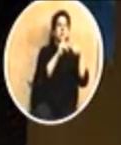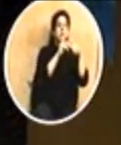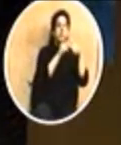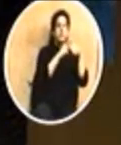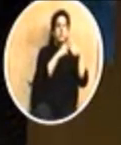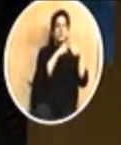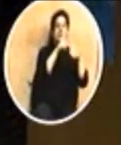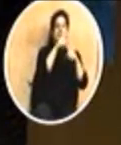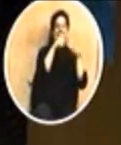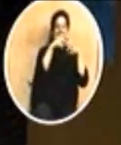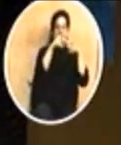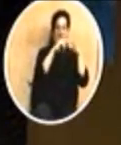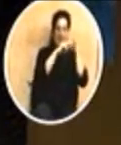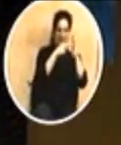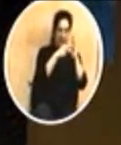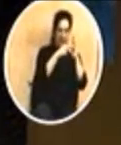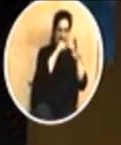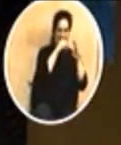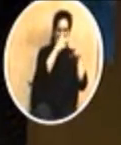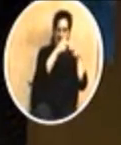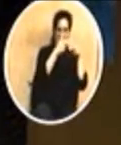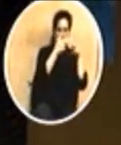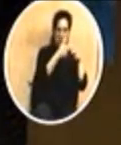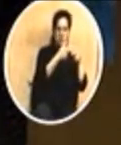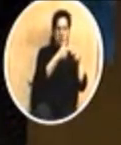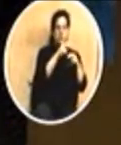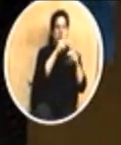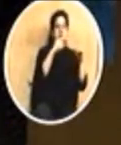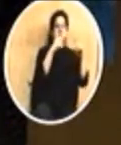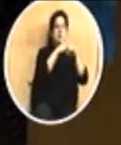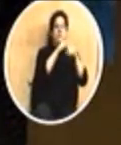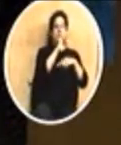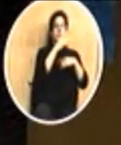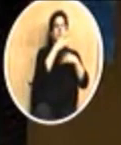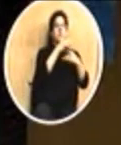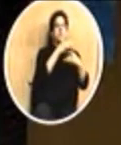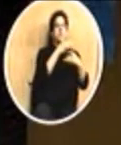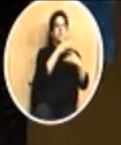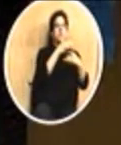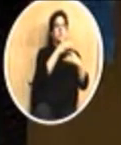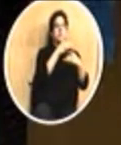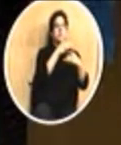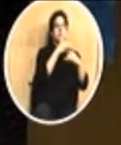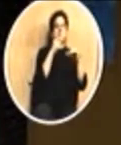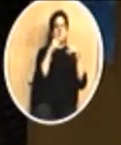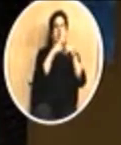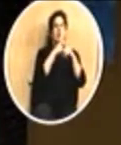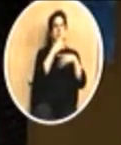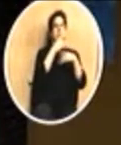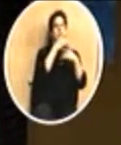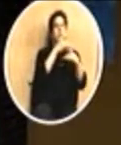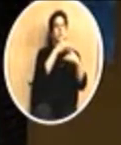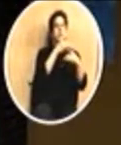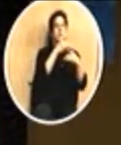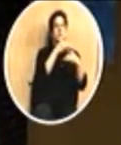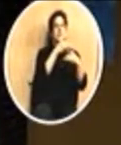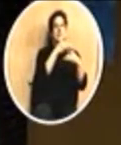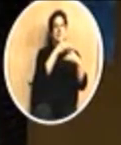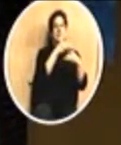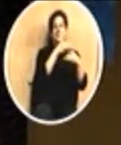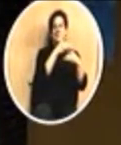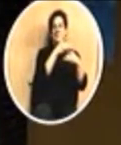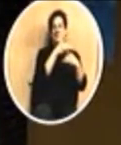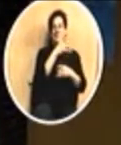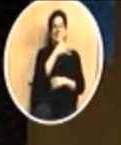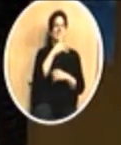definitions, not name calling. A conflict of interest conflict of interest, okay? When